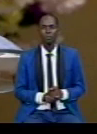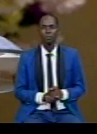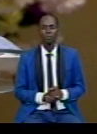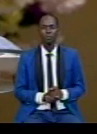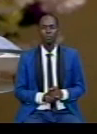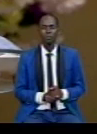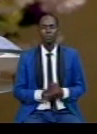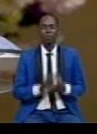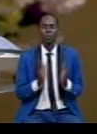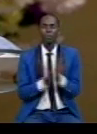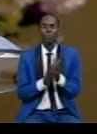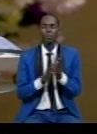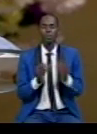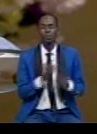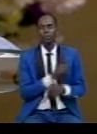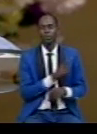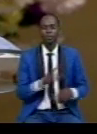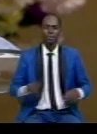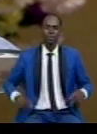Praise the Lord.